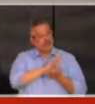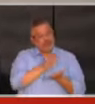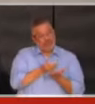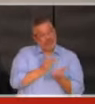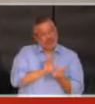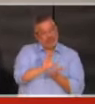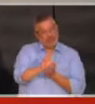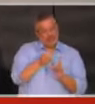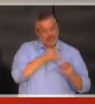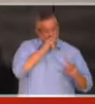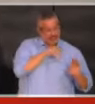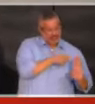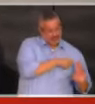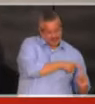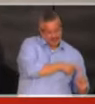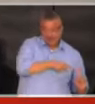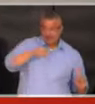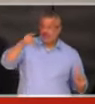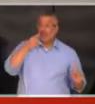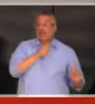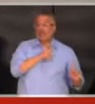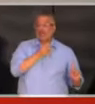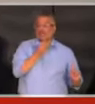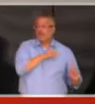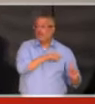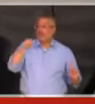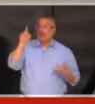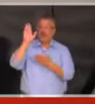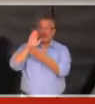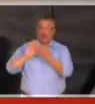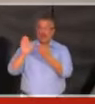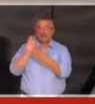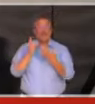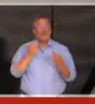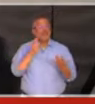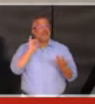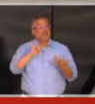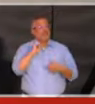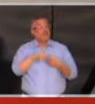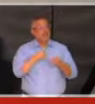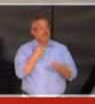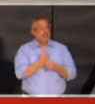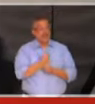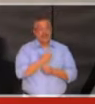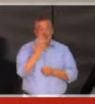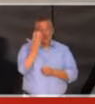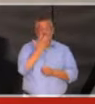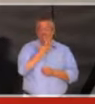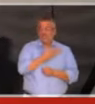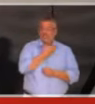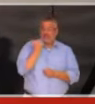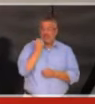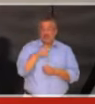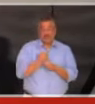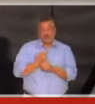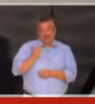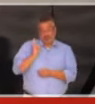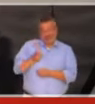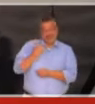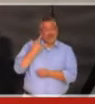from little kids in preschool to K-12 to college. And I do want to say that this year was the best year in the history